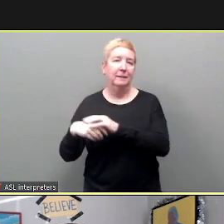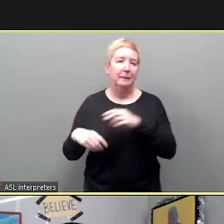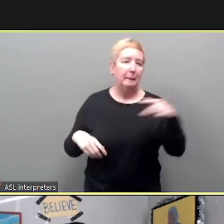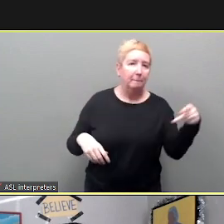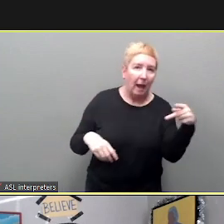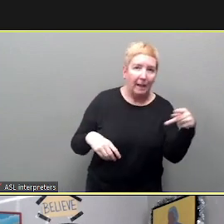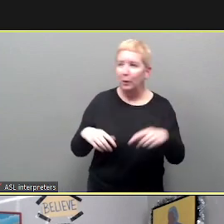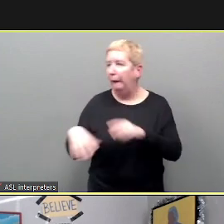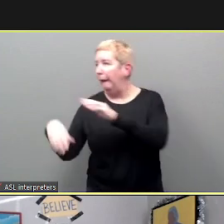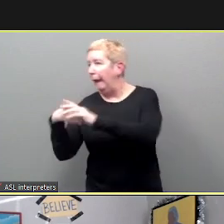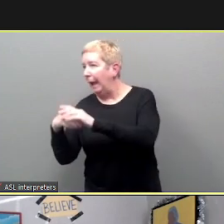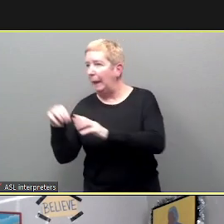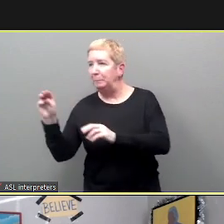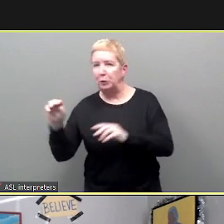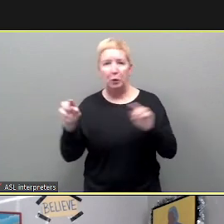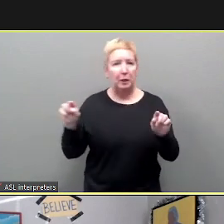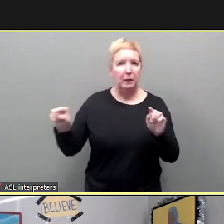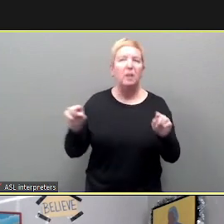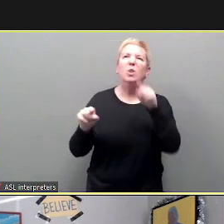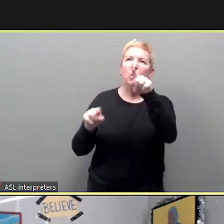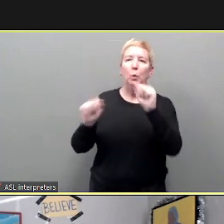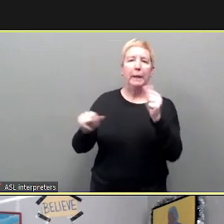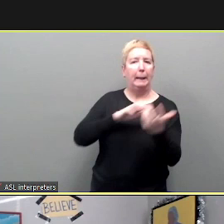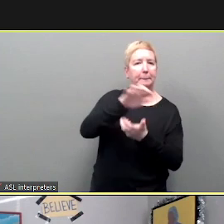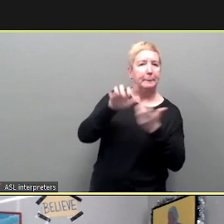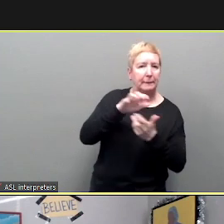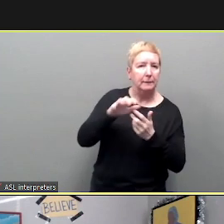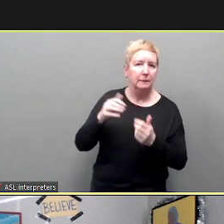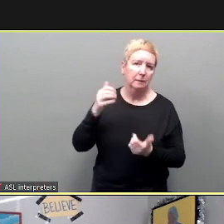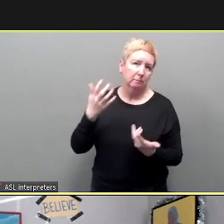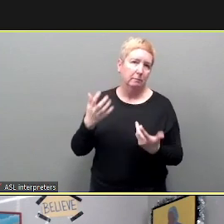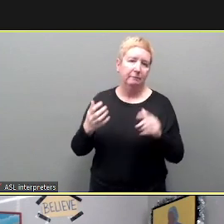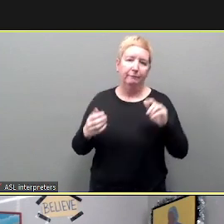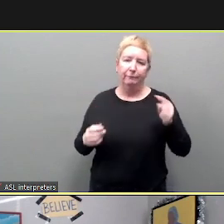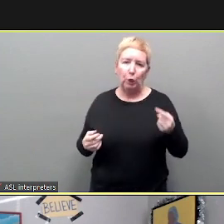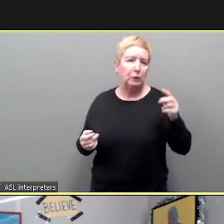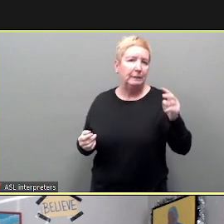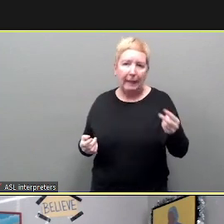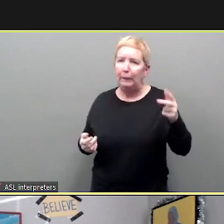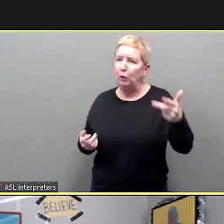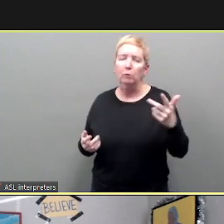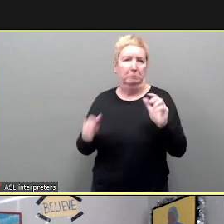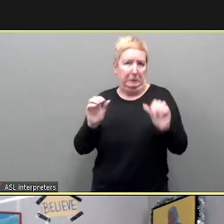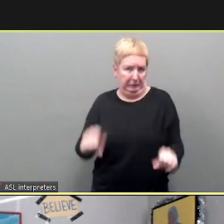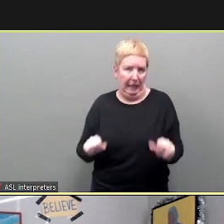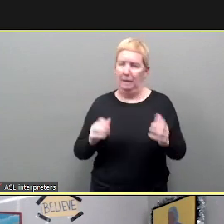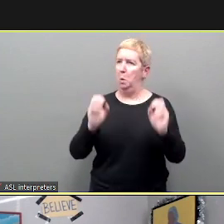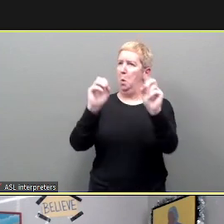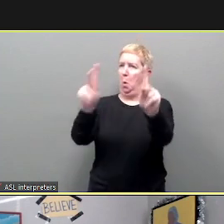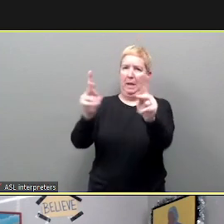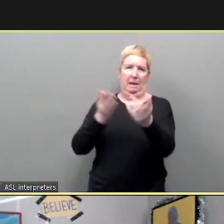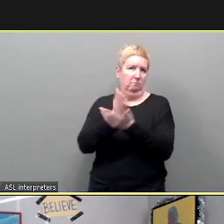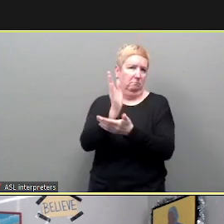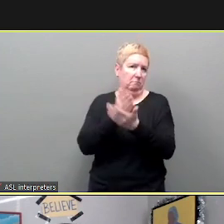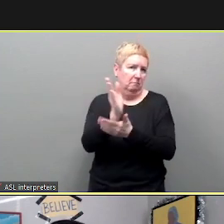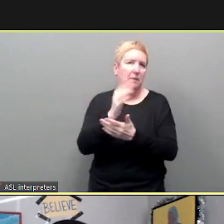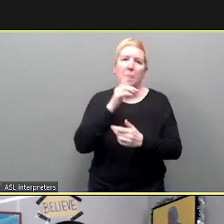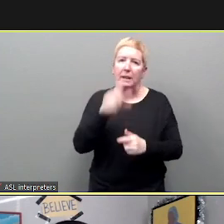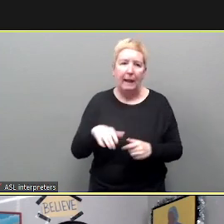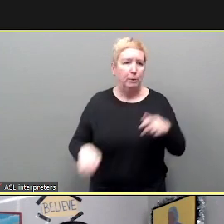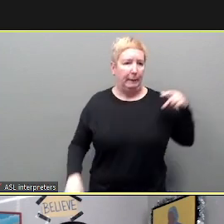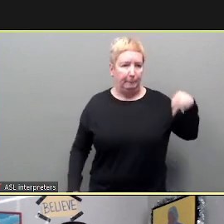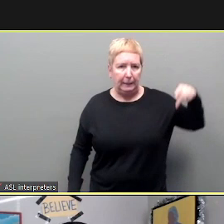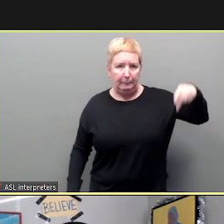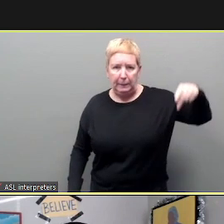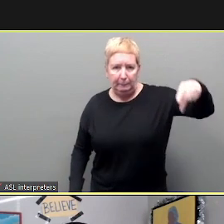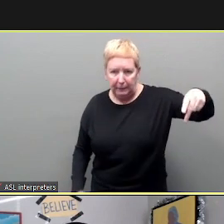match your primary and booster doses vaccine brands. It's okay to do that. And it's so, like, let's say you get